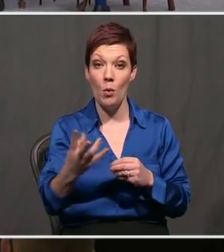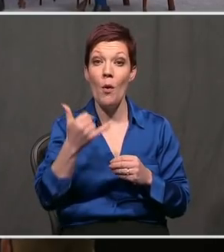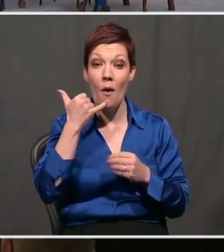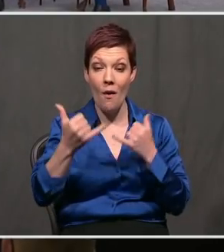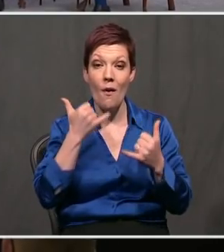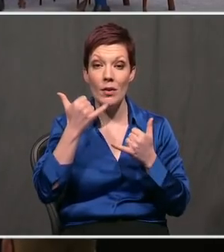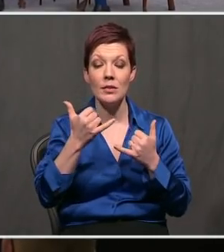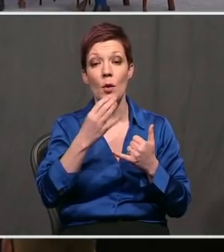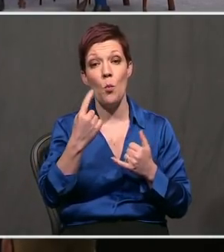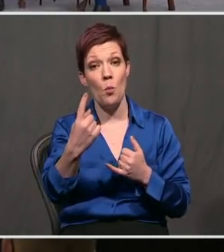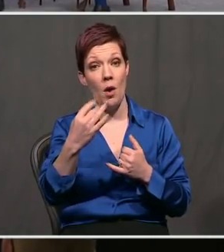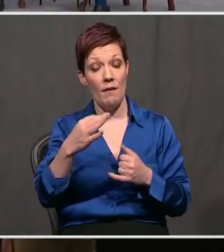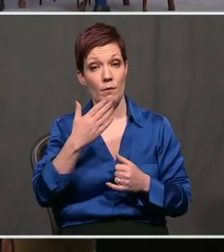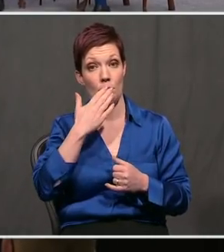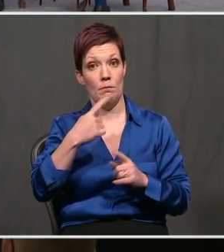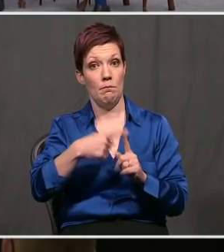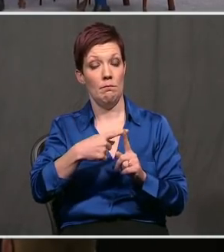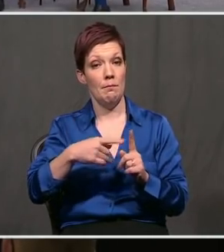that